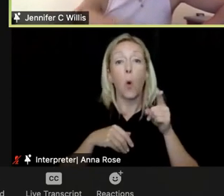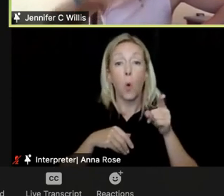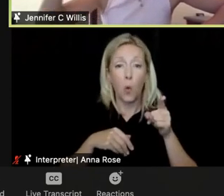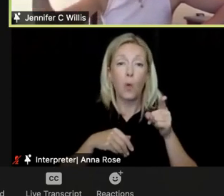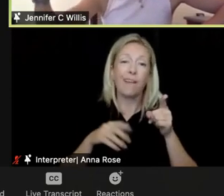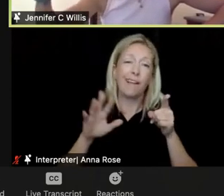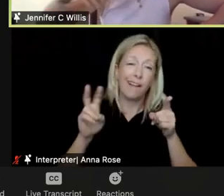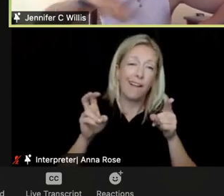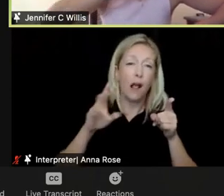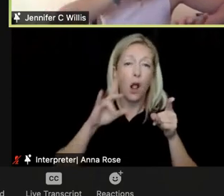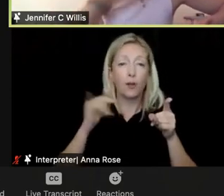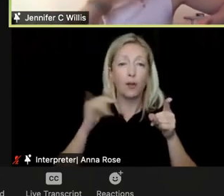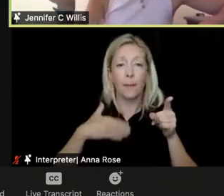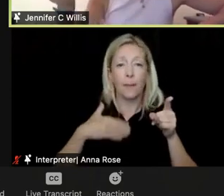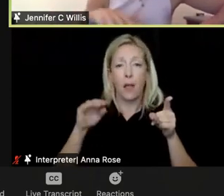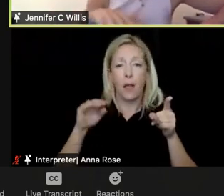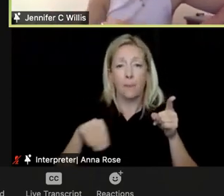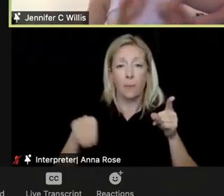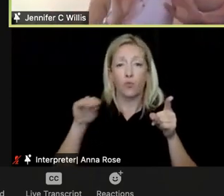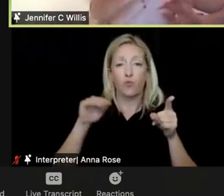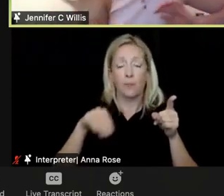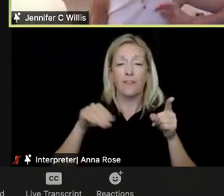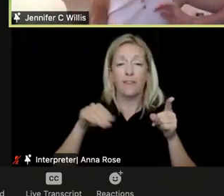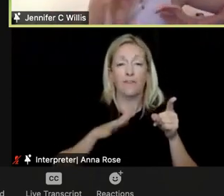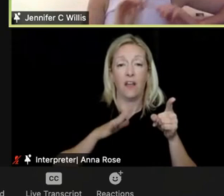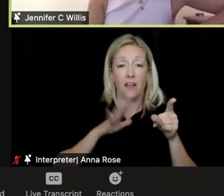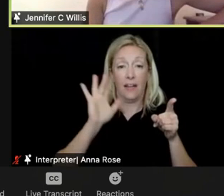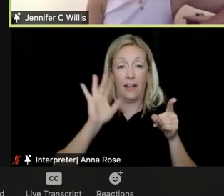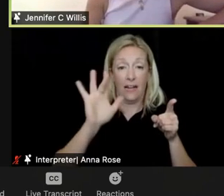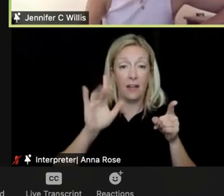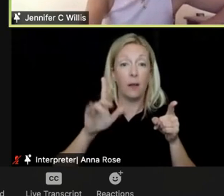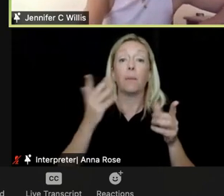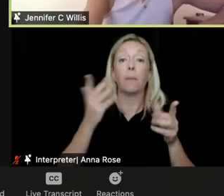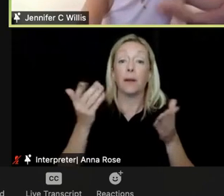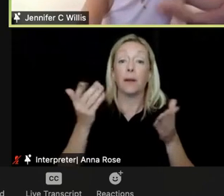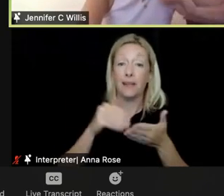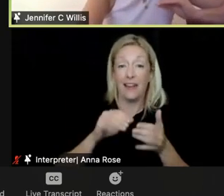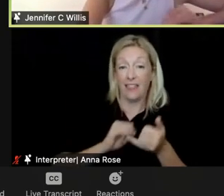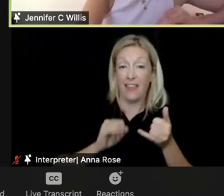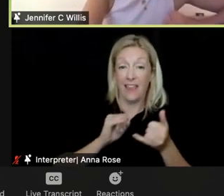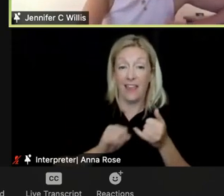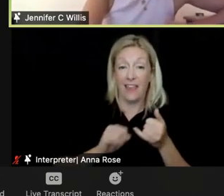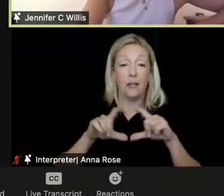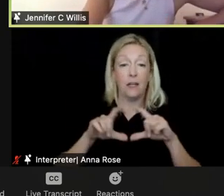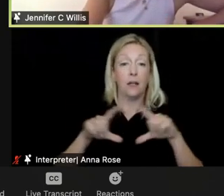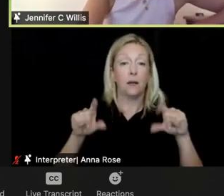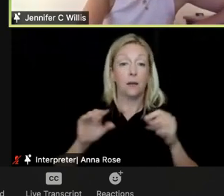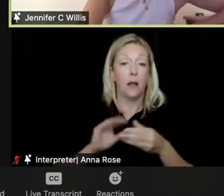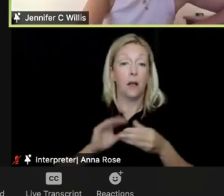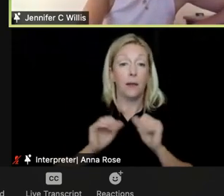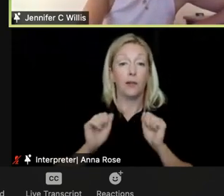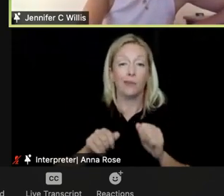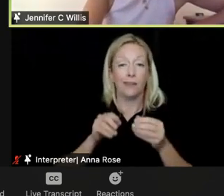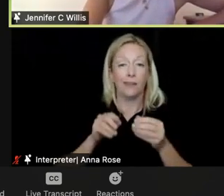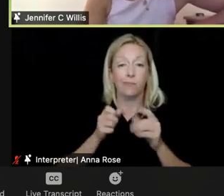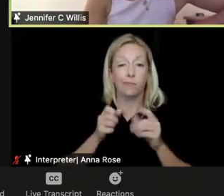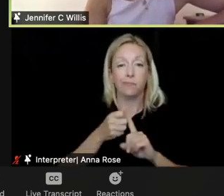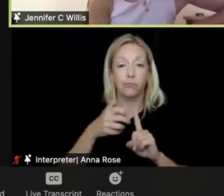that you can get to the next question. But then again, using that comment section to really be specific in what that child does.